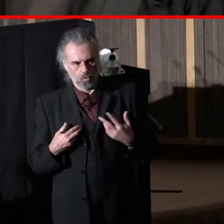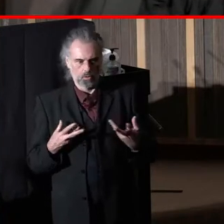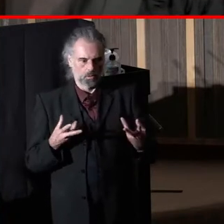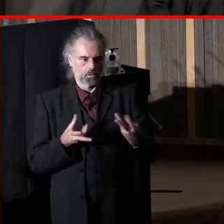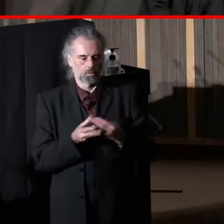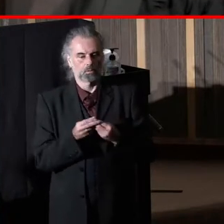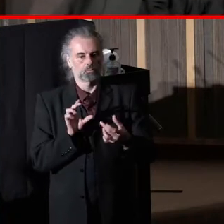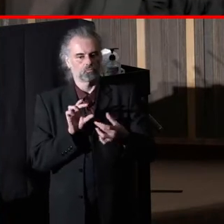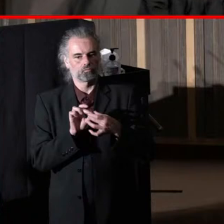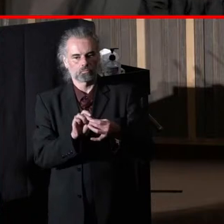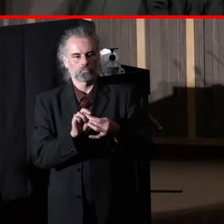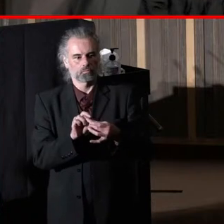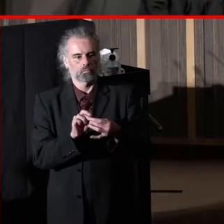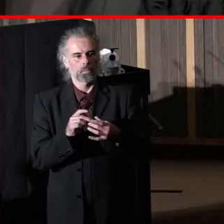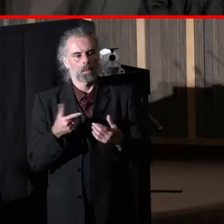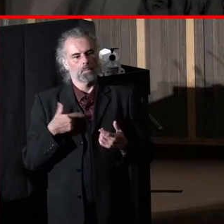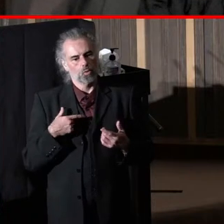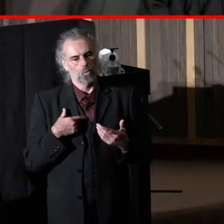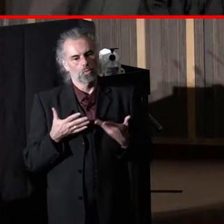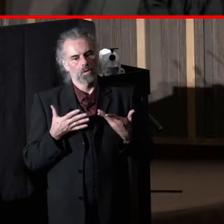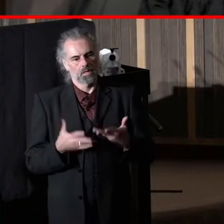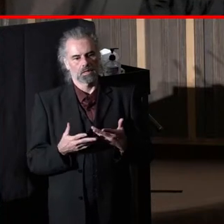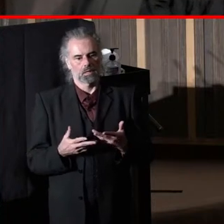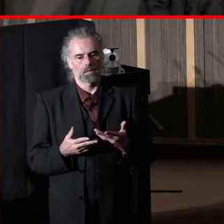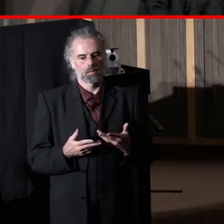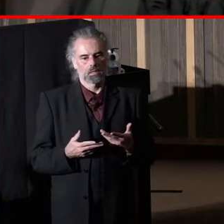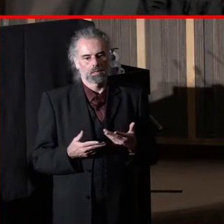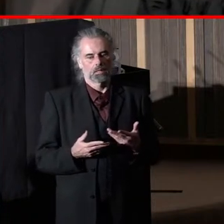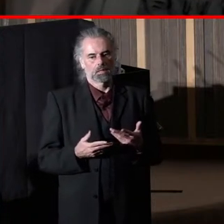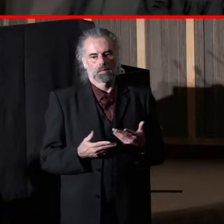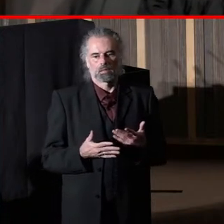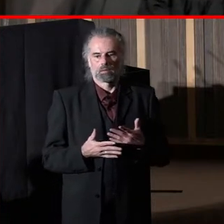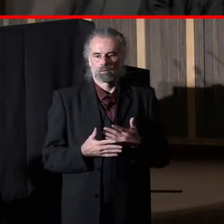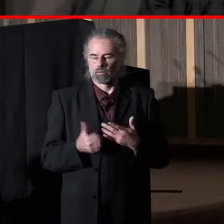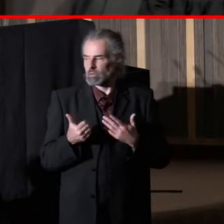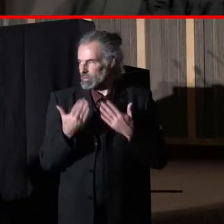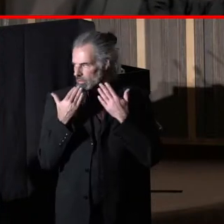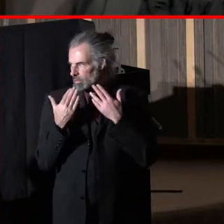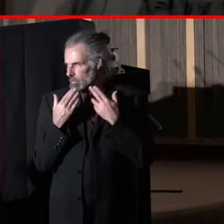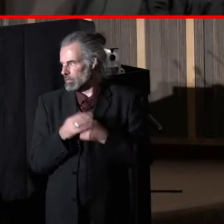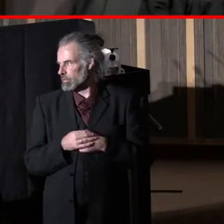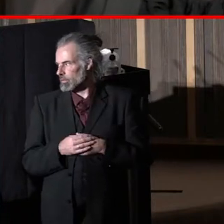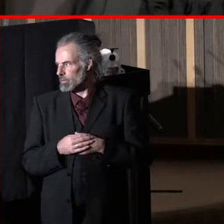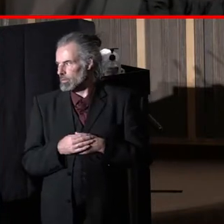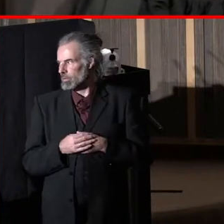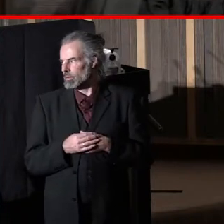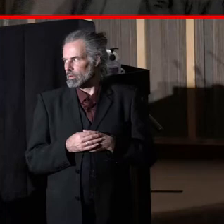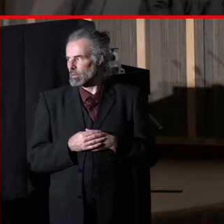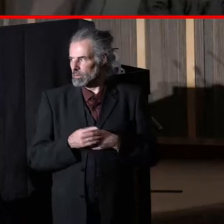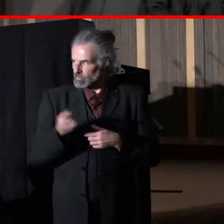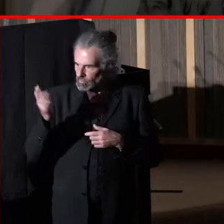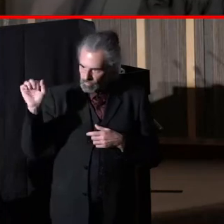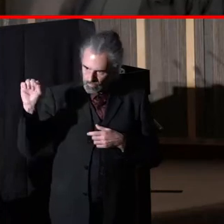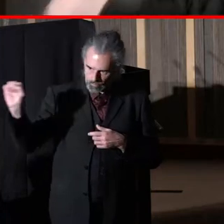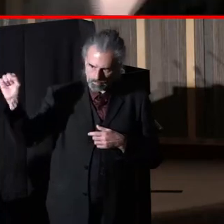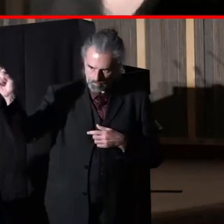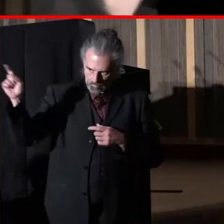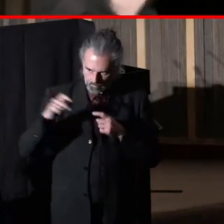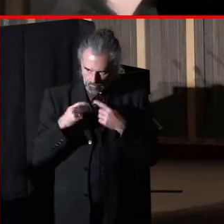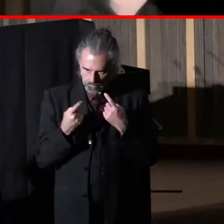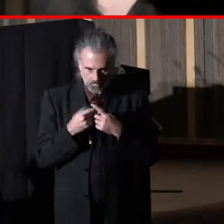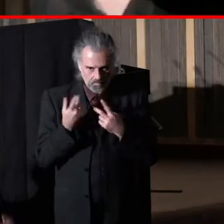because it gives us this big reach. And a big thank you to you, Paul, and the whole team. We can't